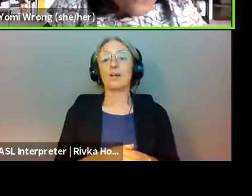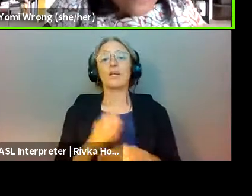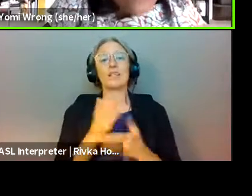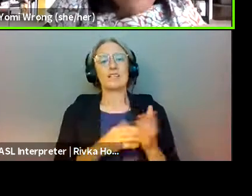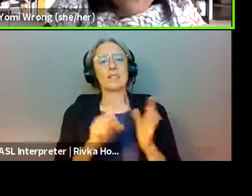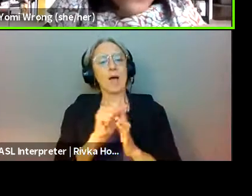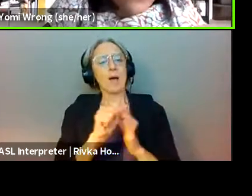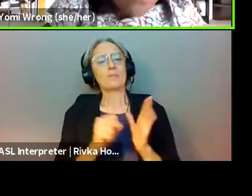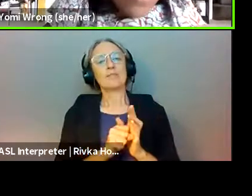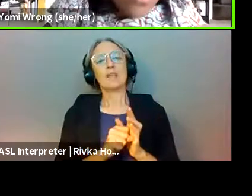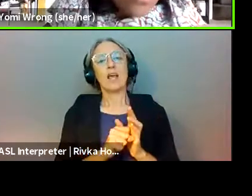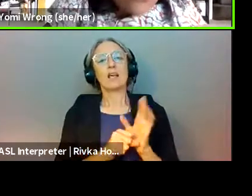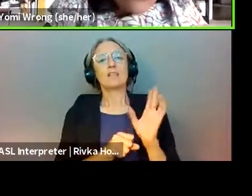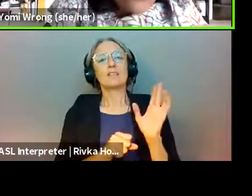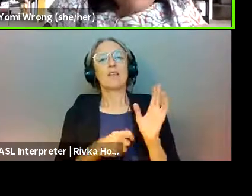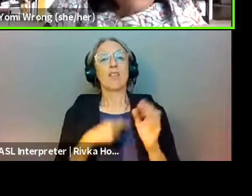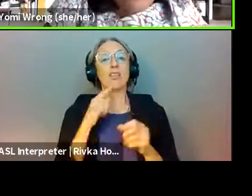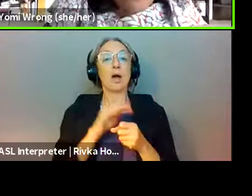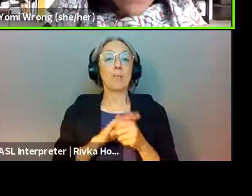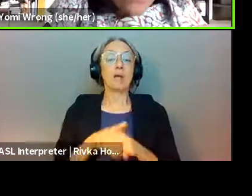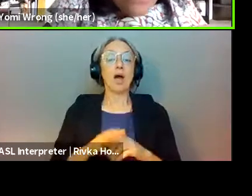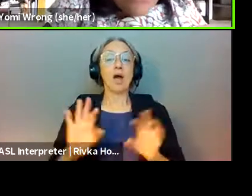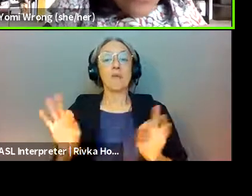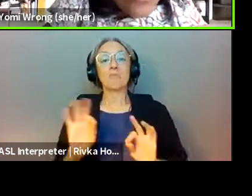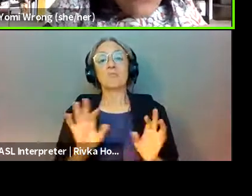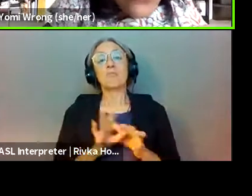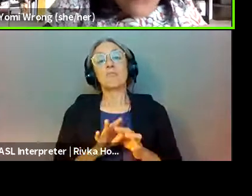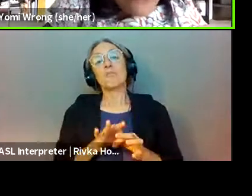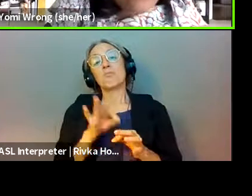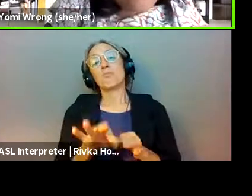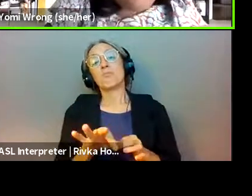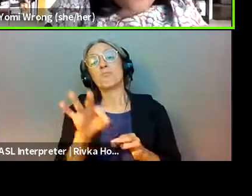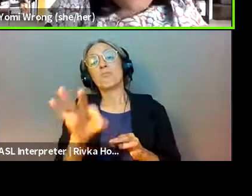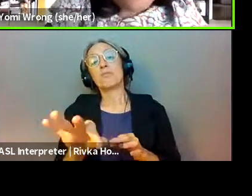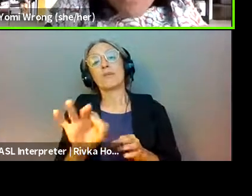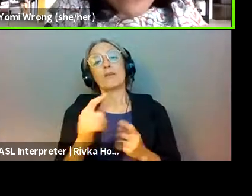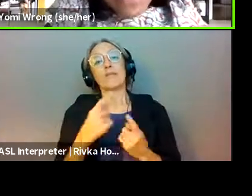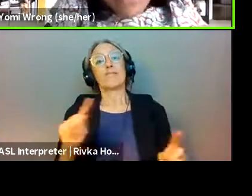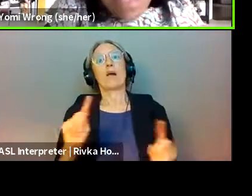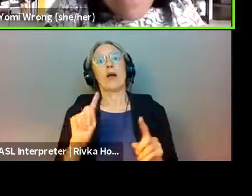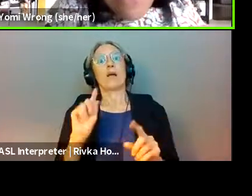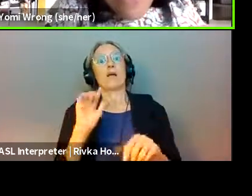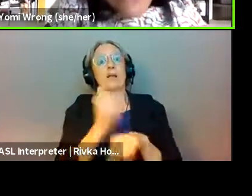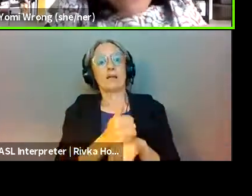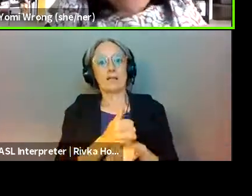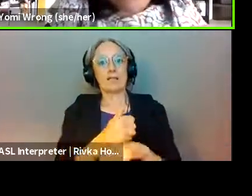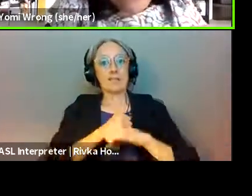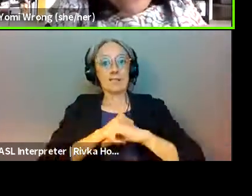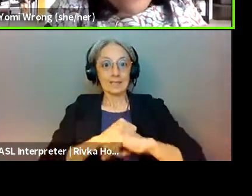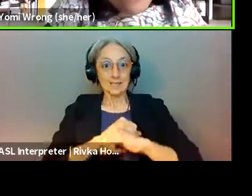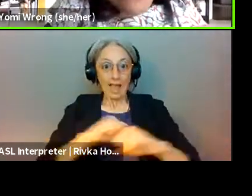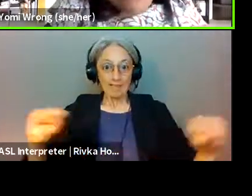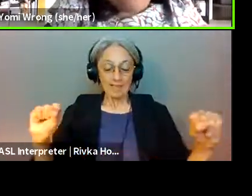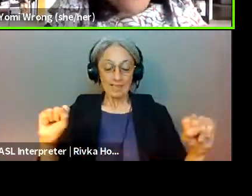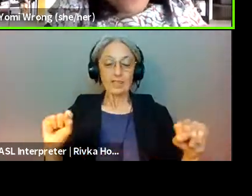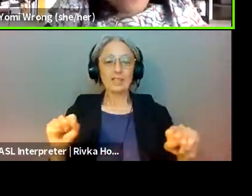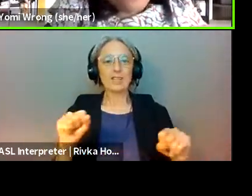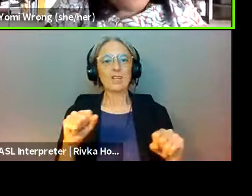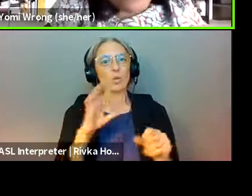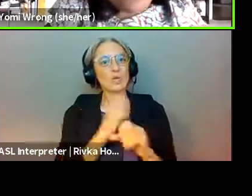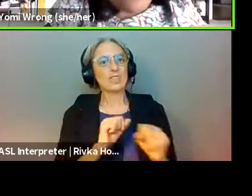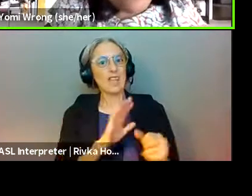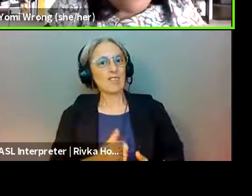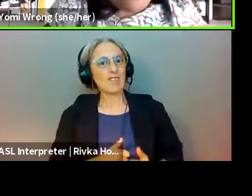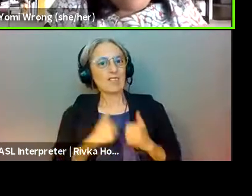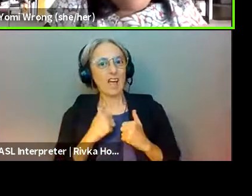the seriousness of the pandemic and to implement safety precautions that would have spared his life and protected him from getting